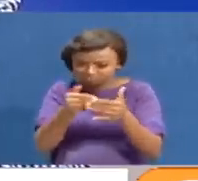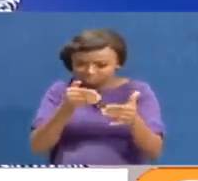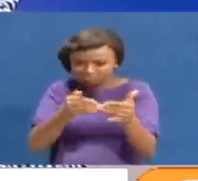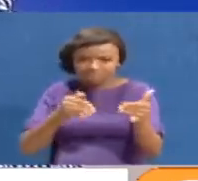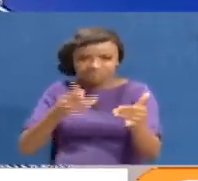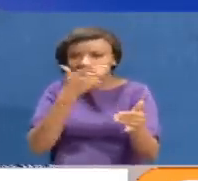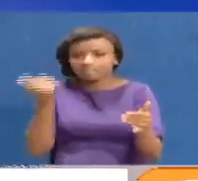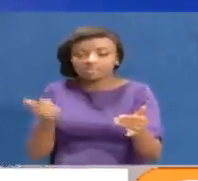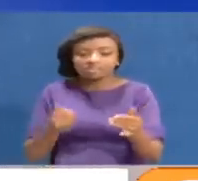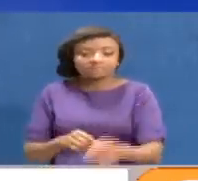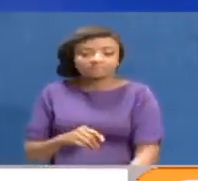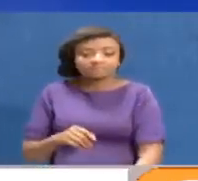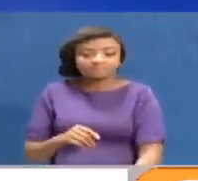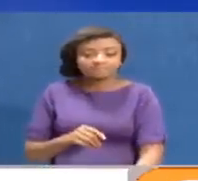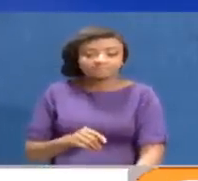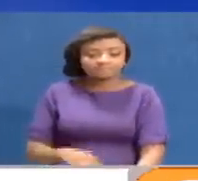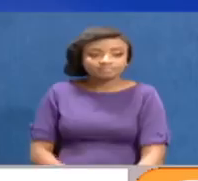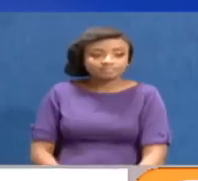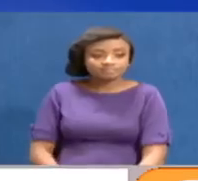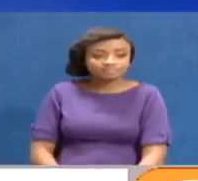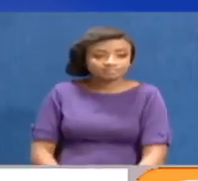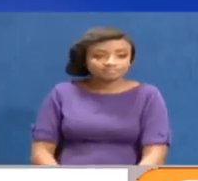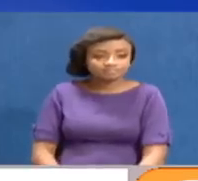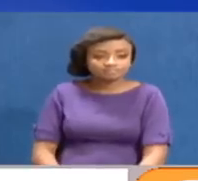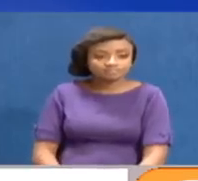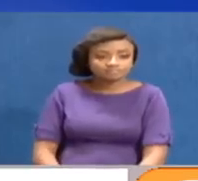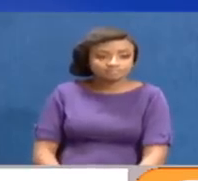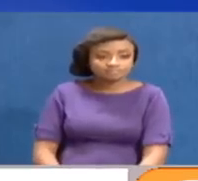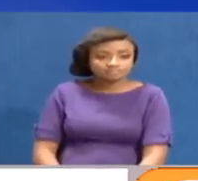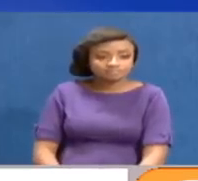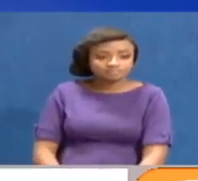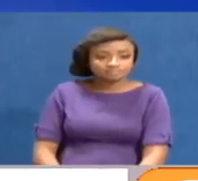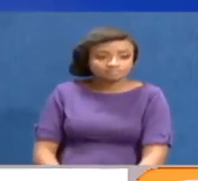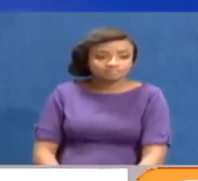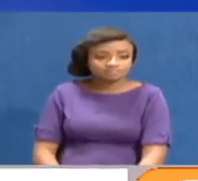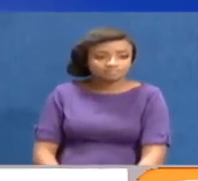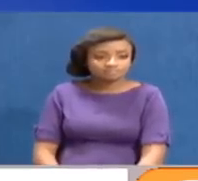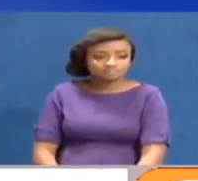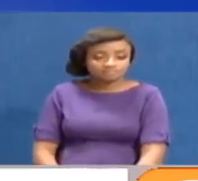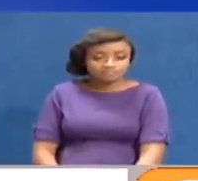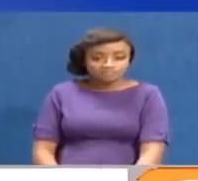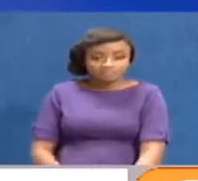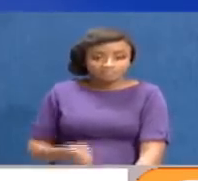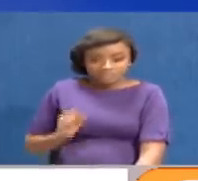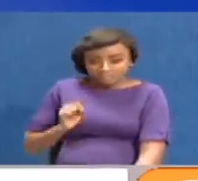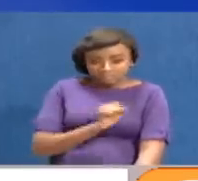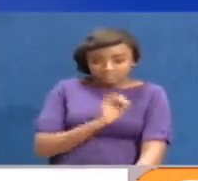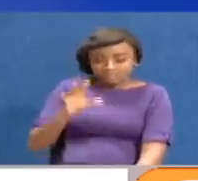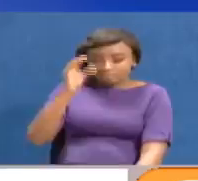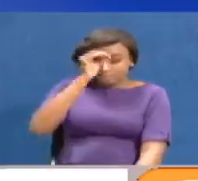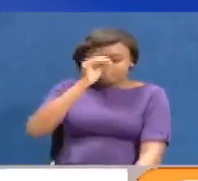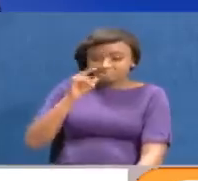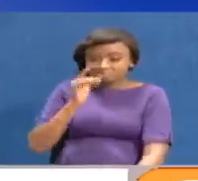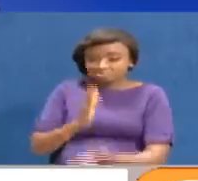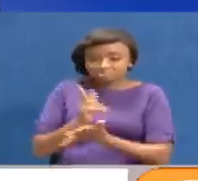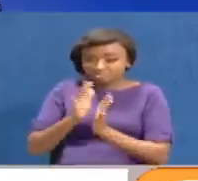Senate, the lady members moving into the Senate, okay? Which is a great issue. I don't even know why people